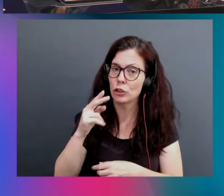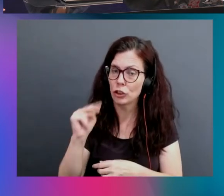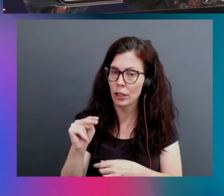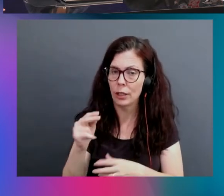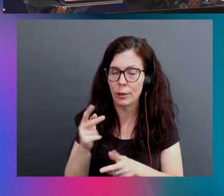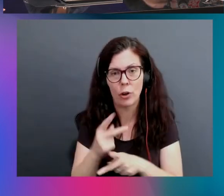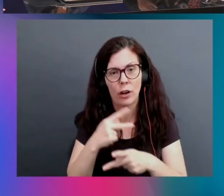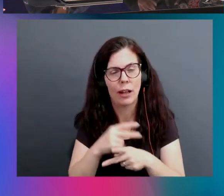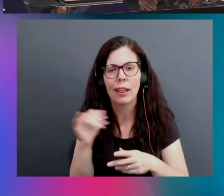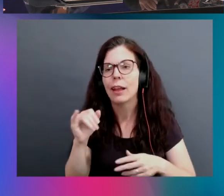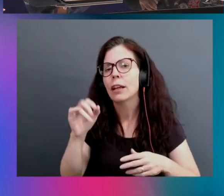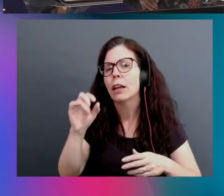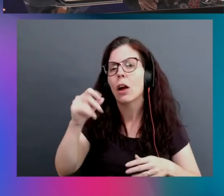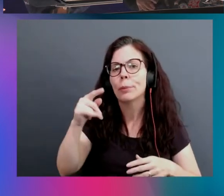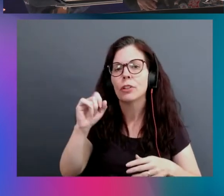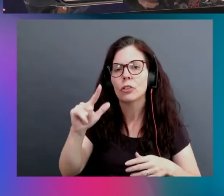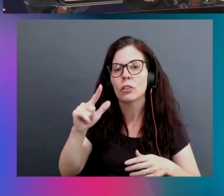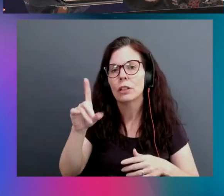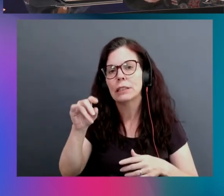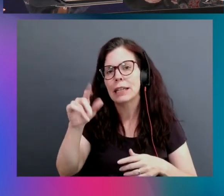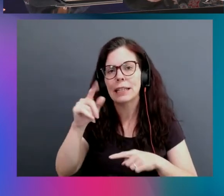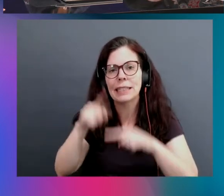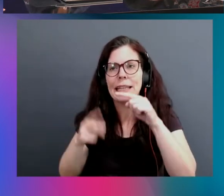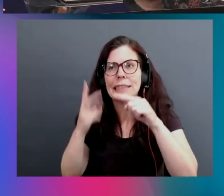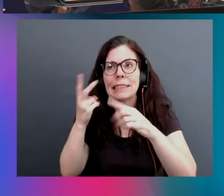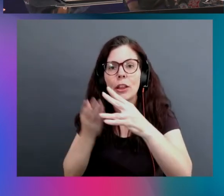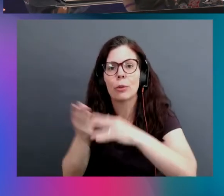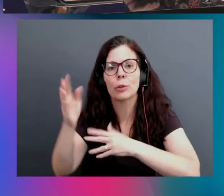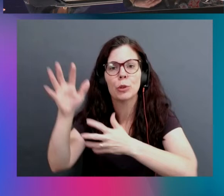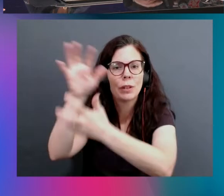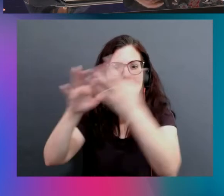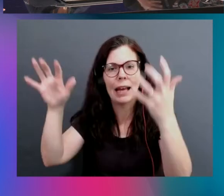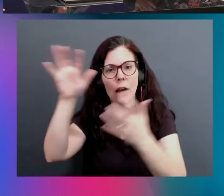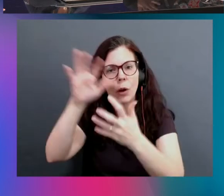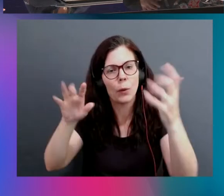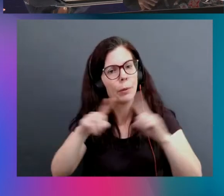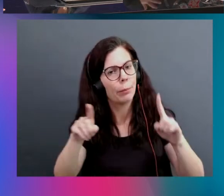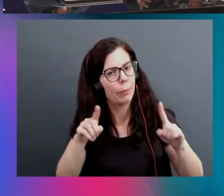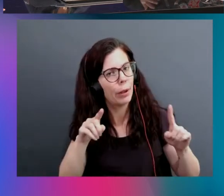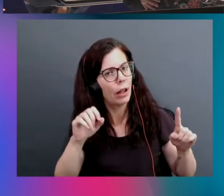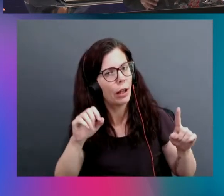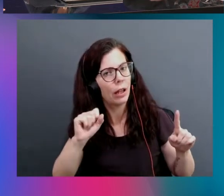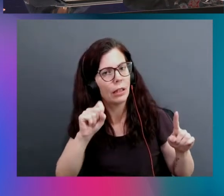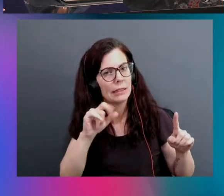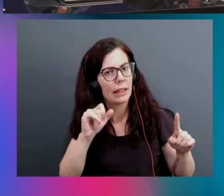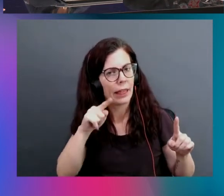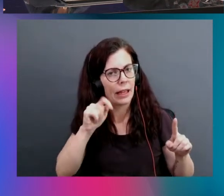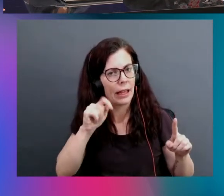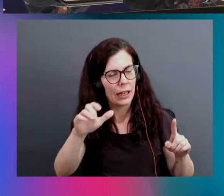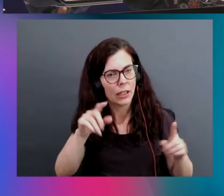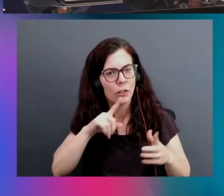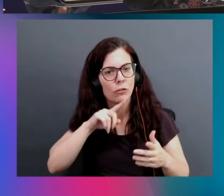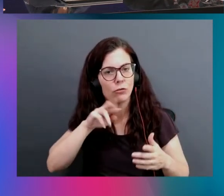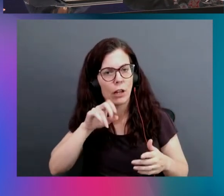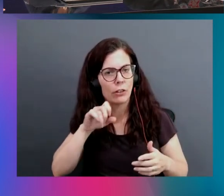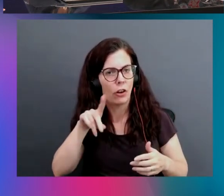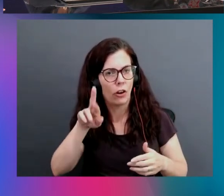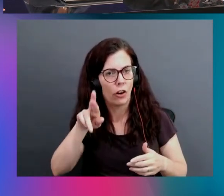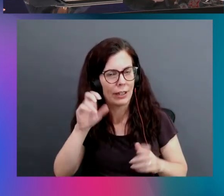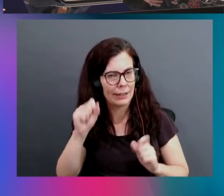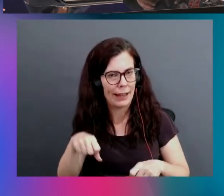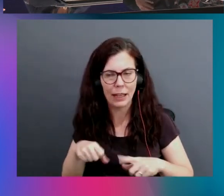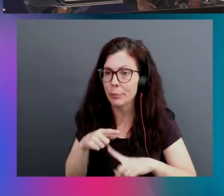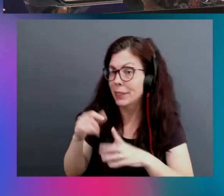through clouds, but synthetic aperture radar can. So Sentinel-2, maybe won't get a great image on one day, but you can backfill